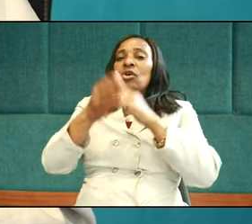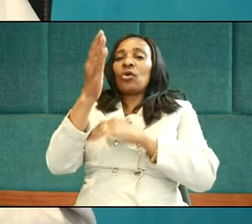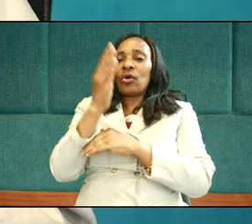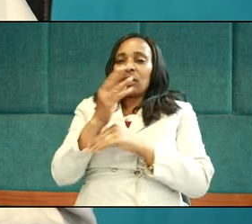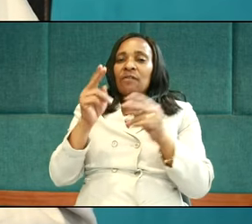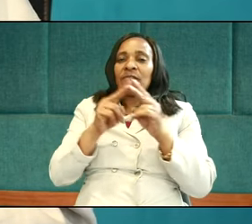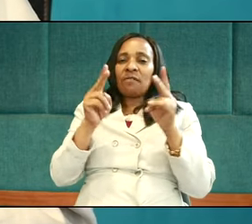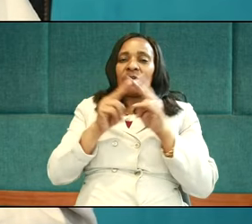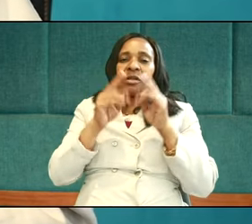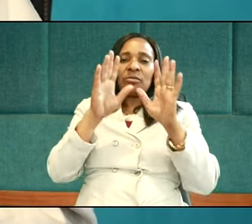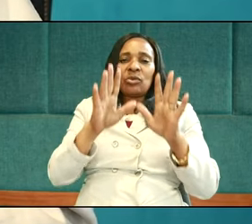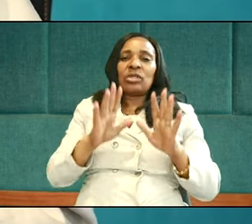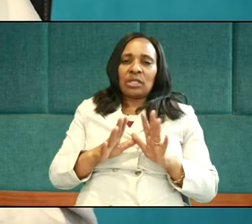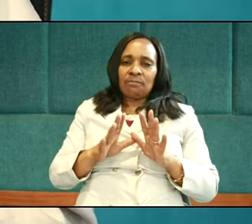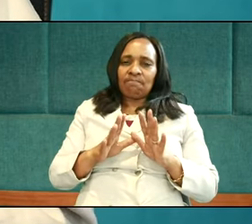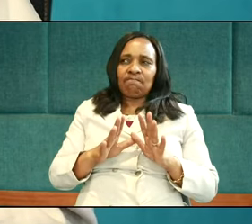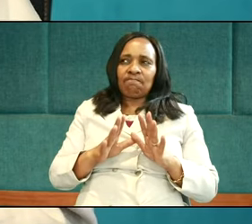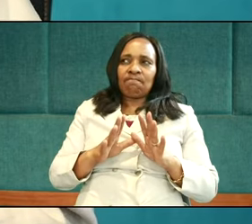very important.